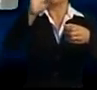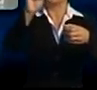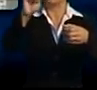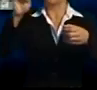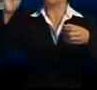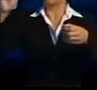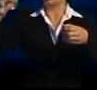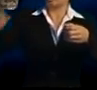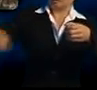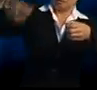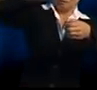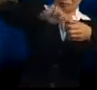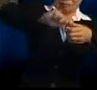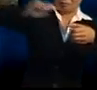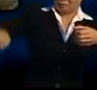tube.